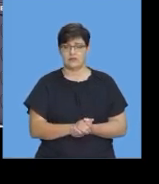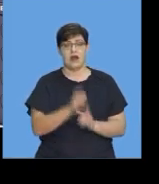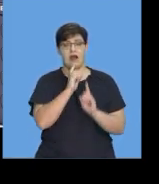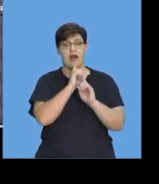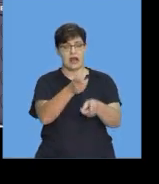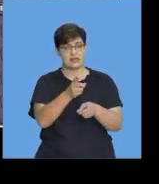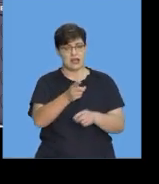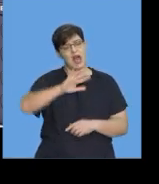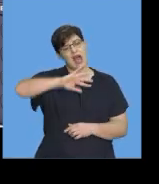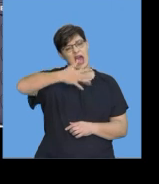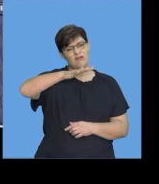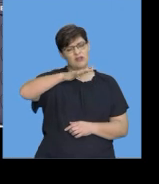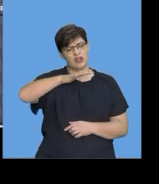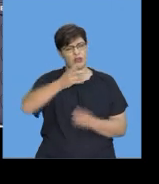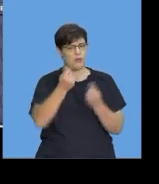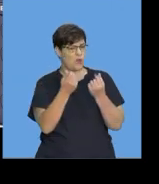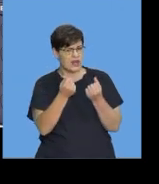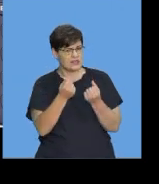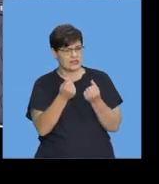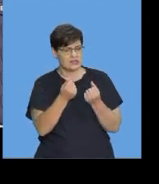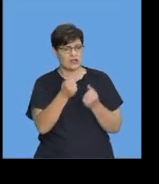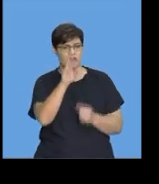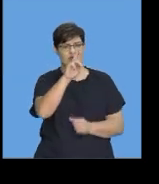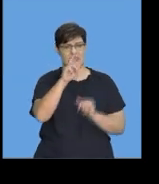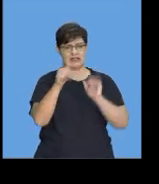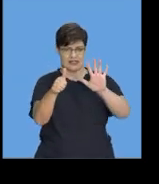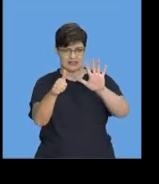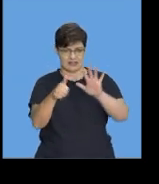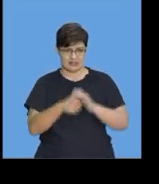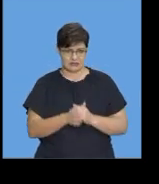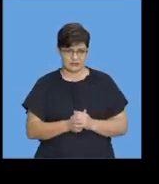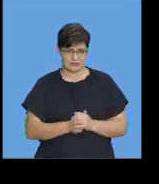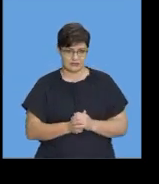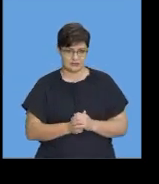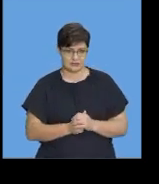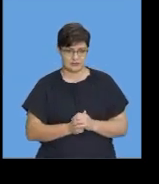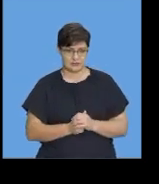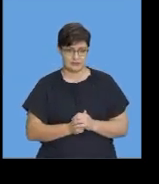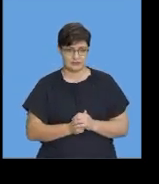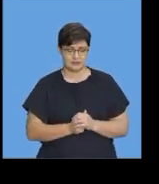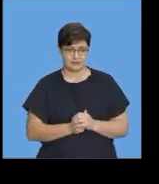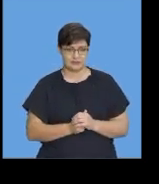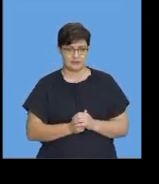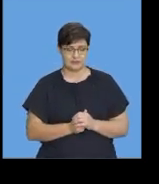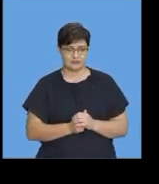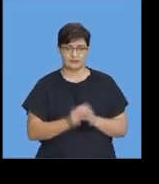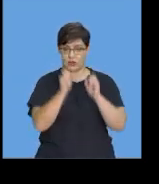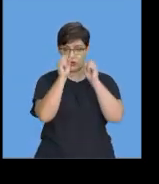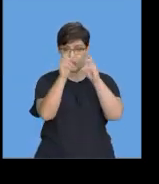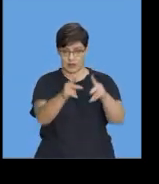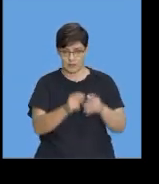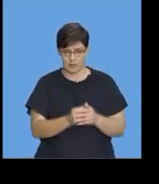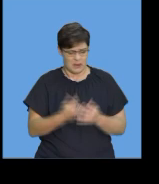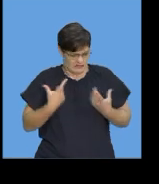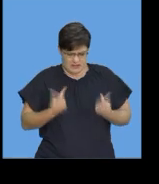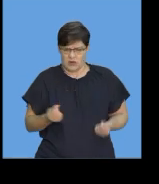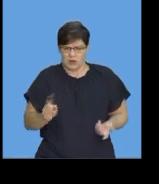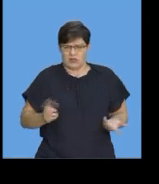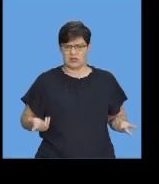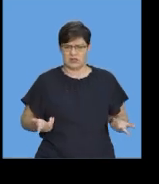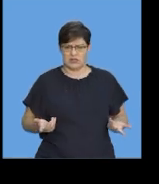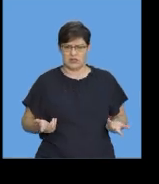And that will give me an average price of 6 rand. Okay, what have I